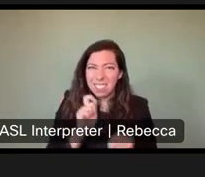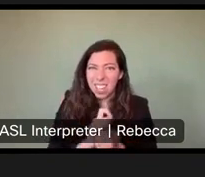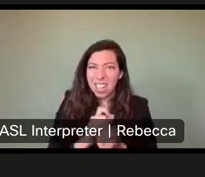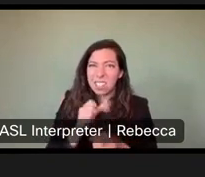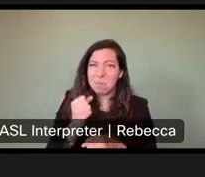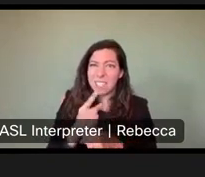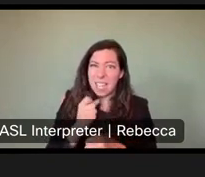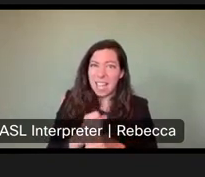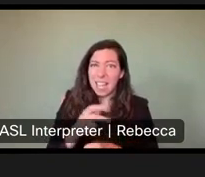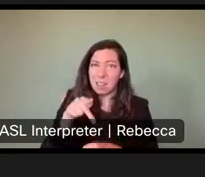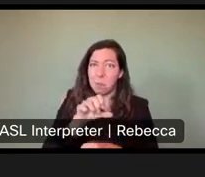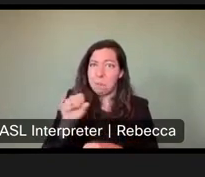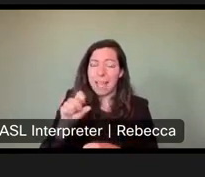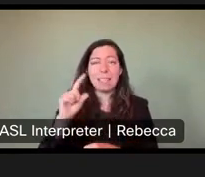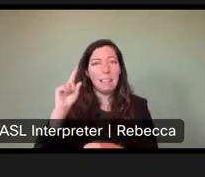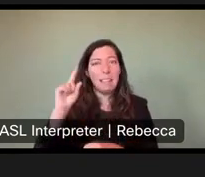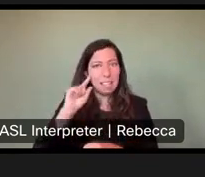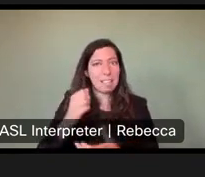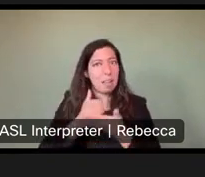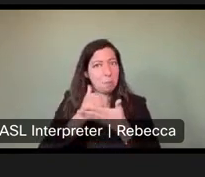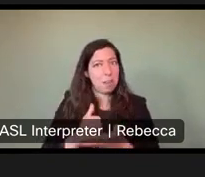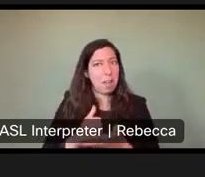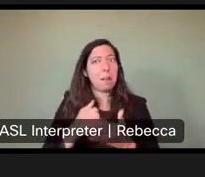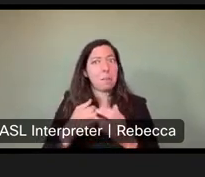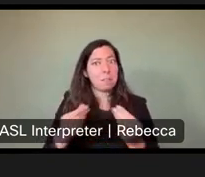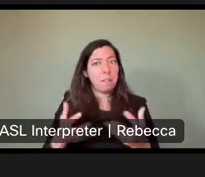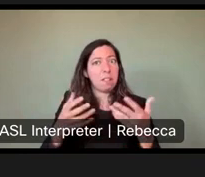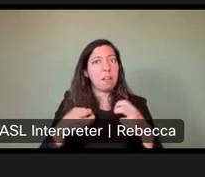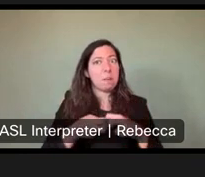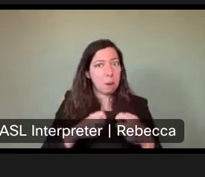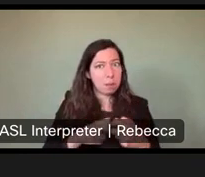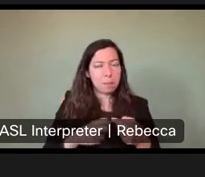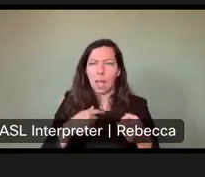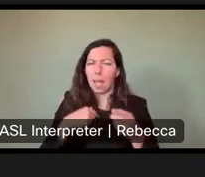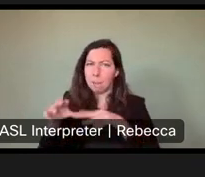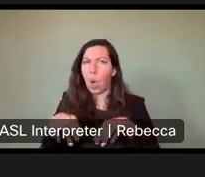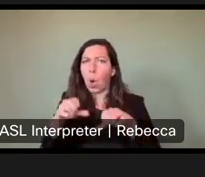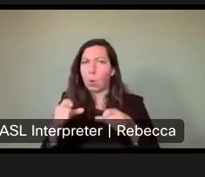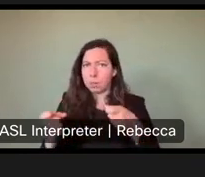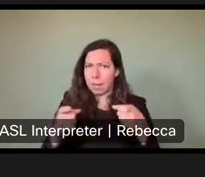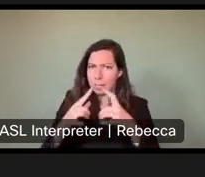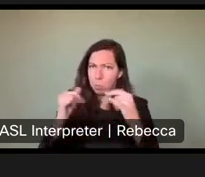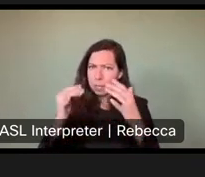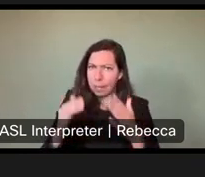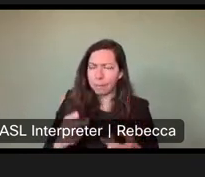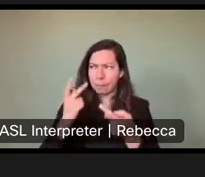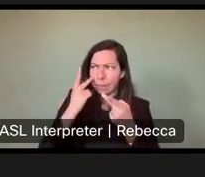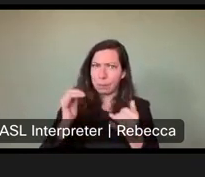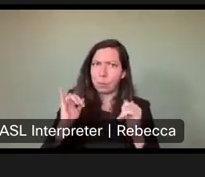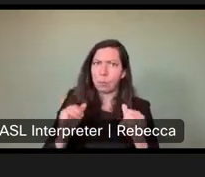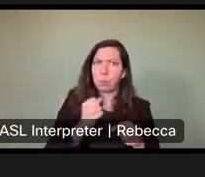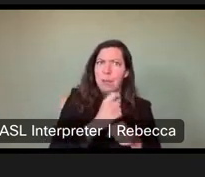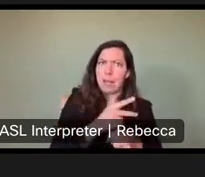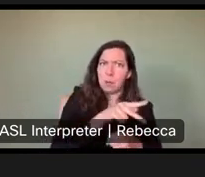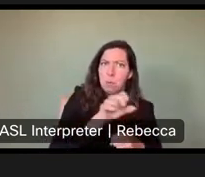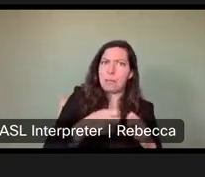a lot of problems. I've been on the other side of it. I've been hosting and dealing with campers and some of the issues that come up with the annual pass. I get